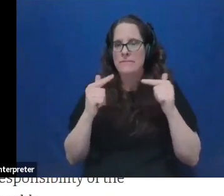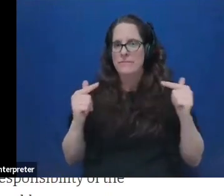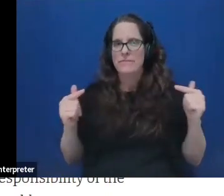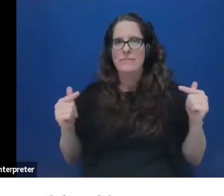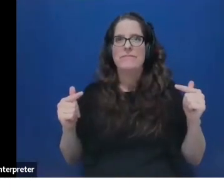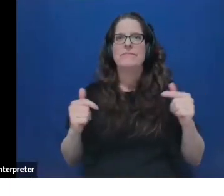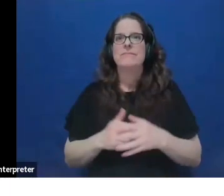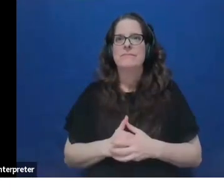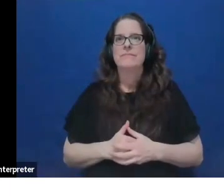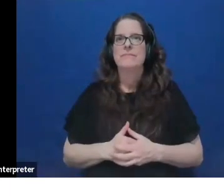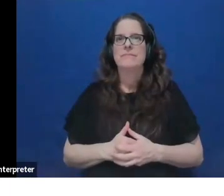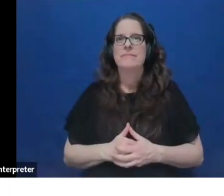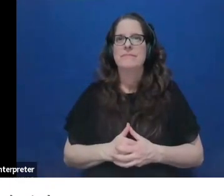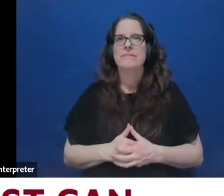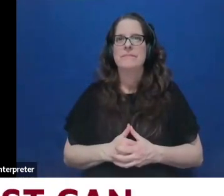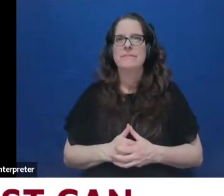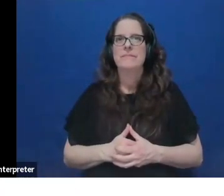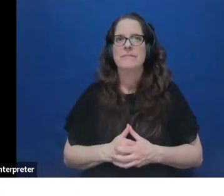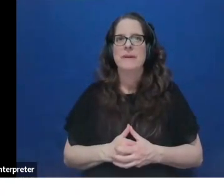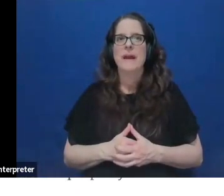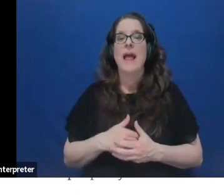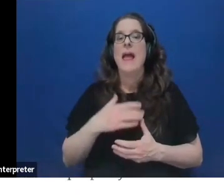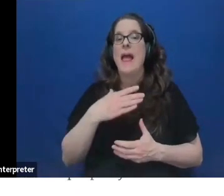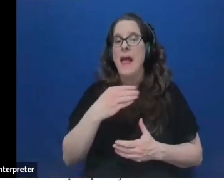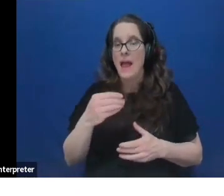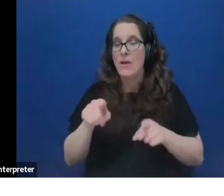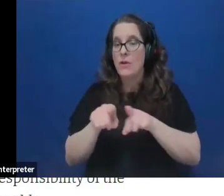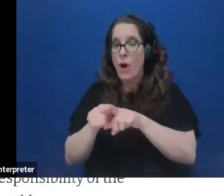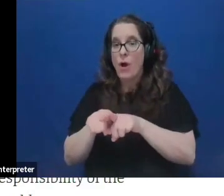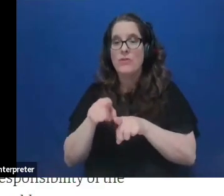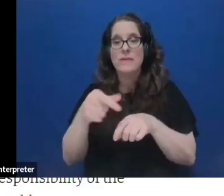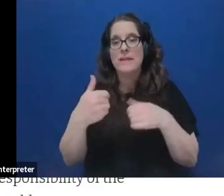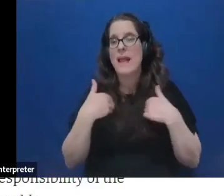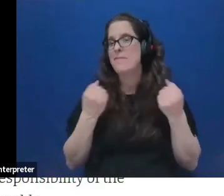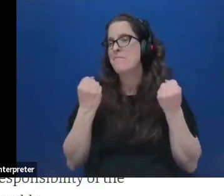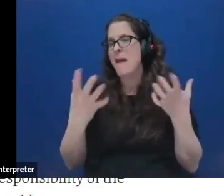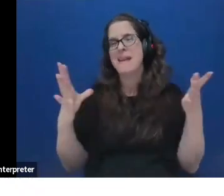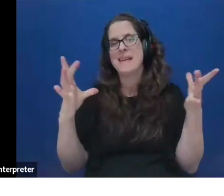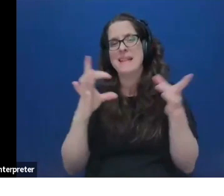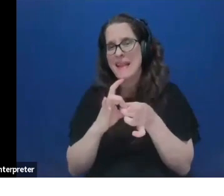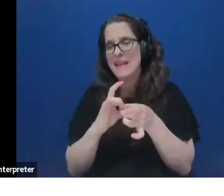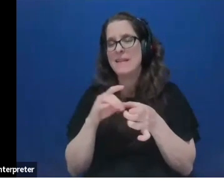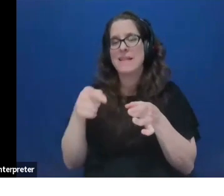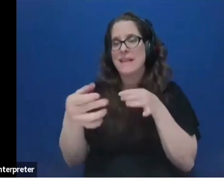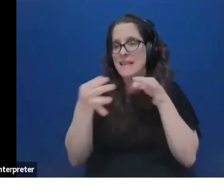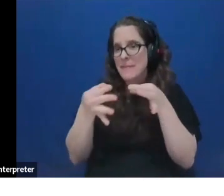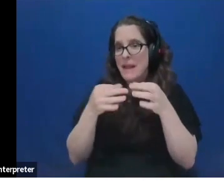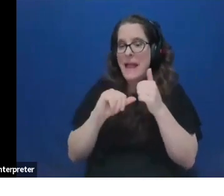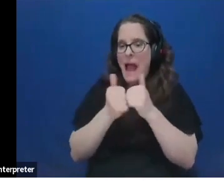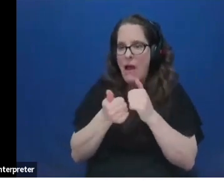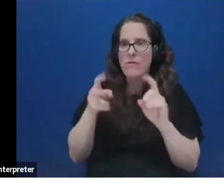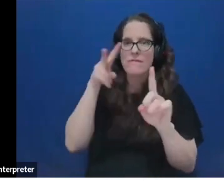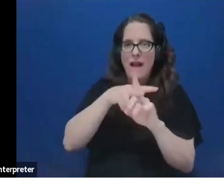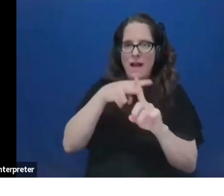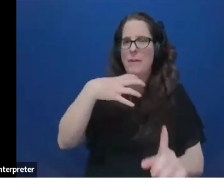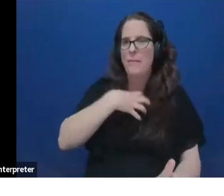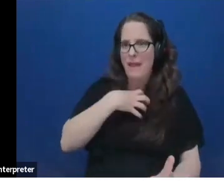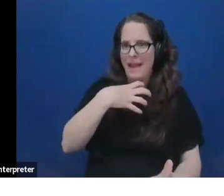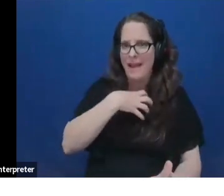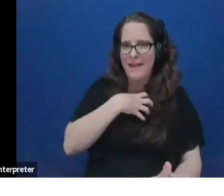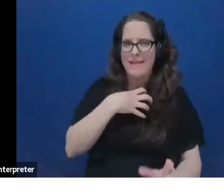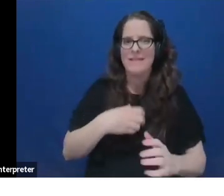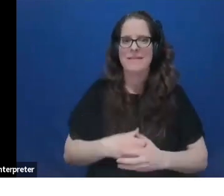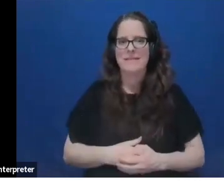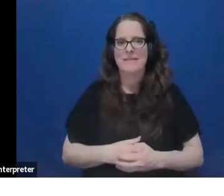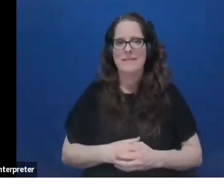and on. And there's also links. It's very collaborative, how to file a complaint. So you click on there and it